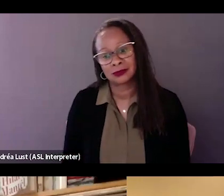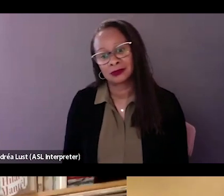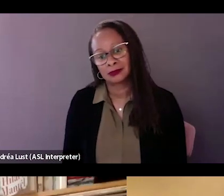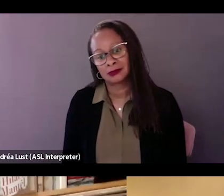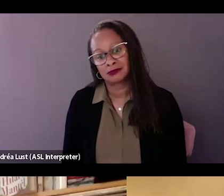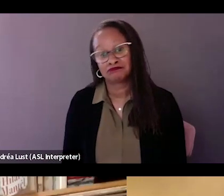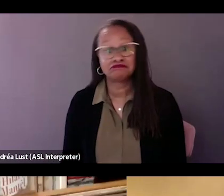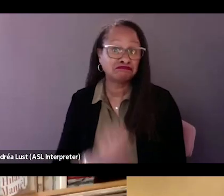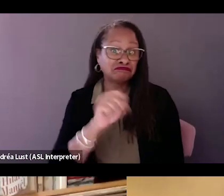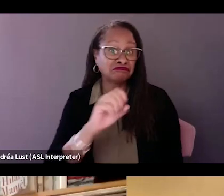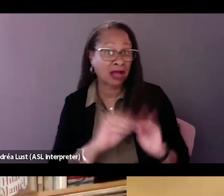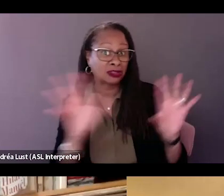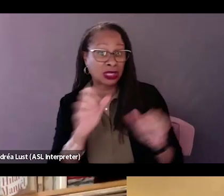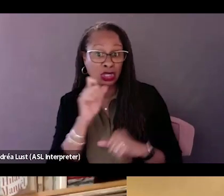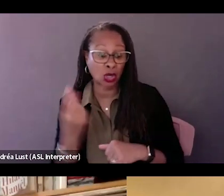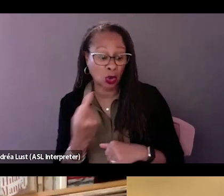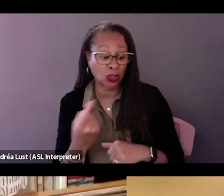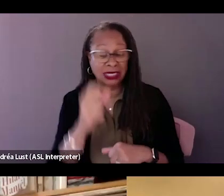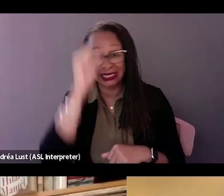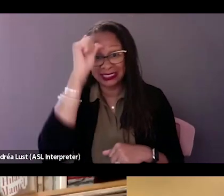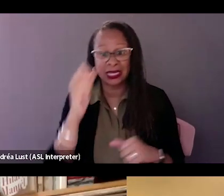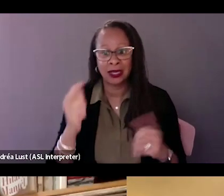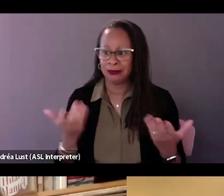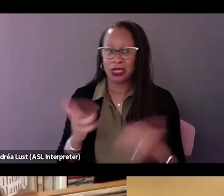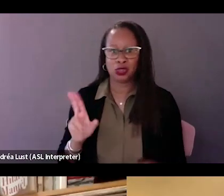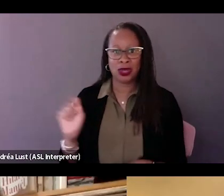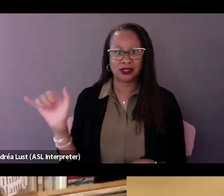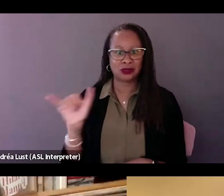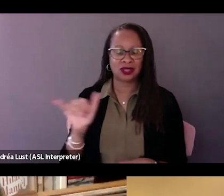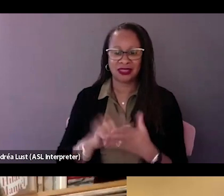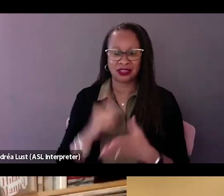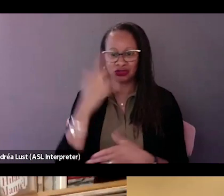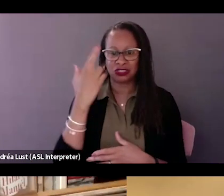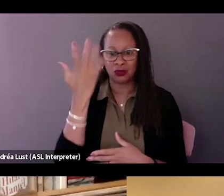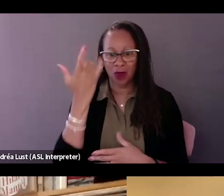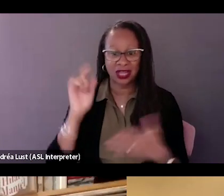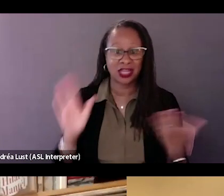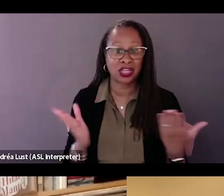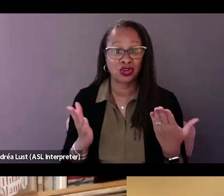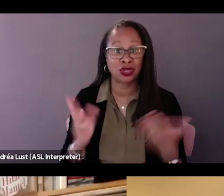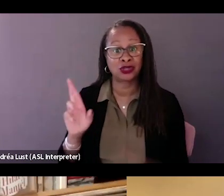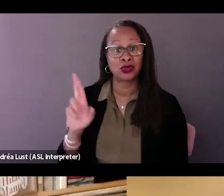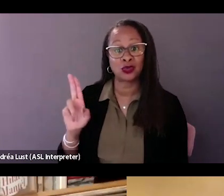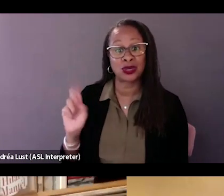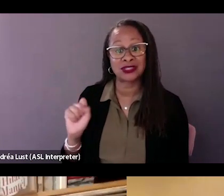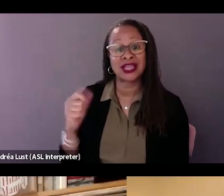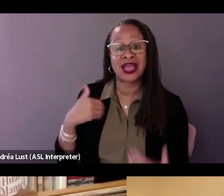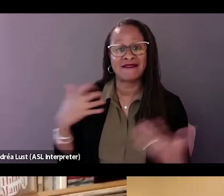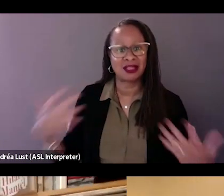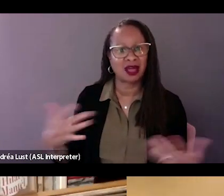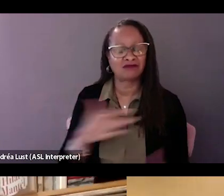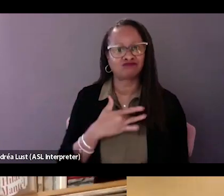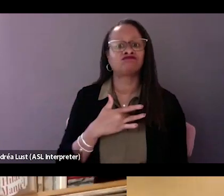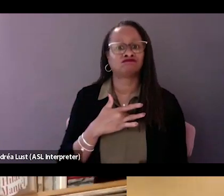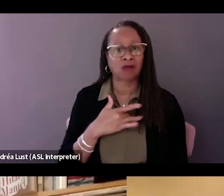For sure, and not just in India, even in the US. That's one of the reasons why the film has had a lot of resonance across the